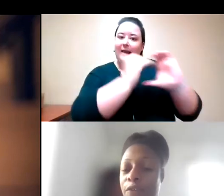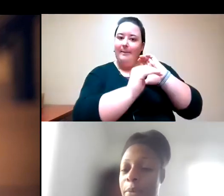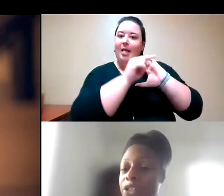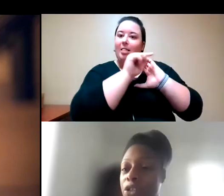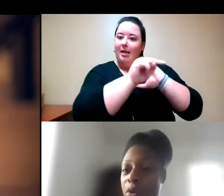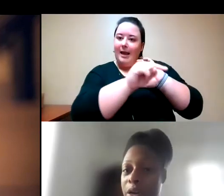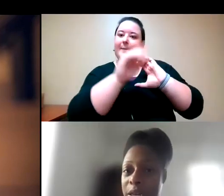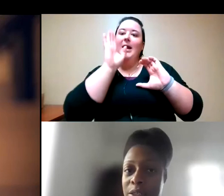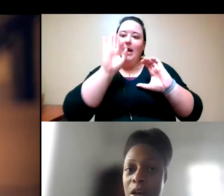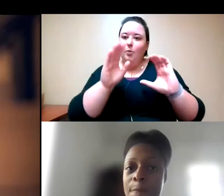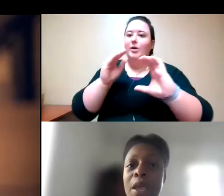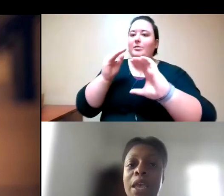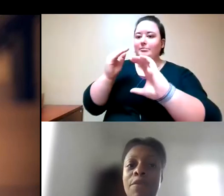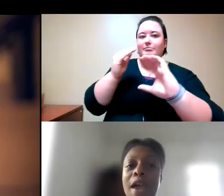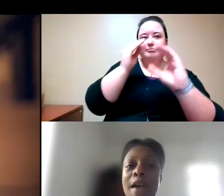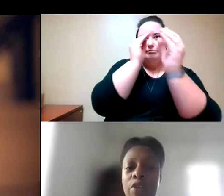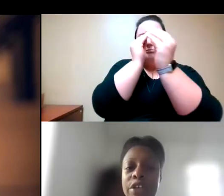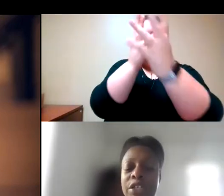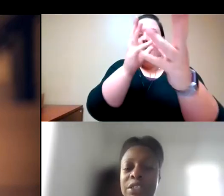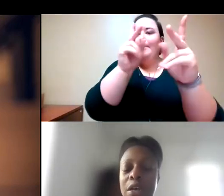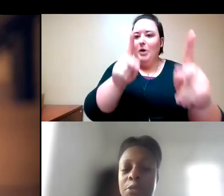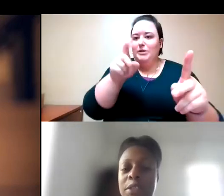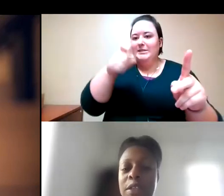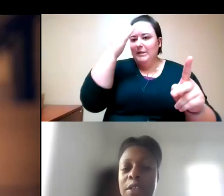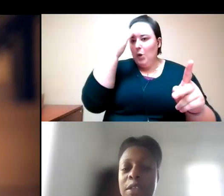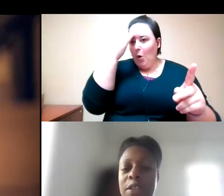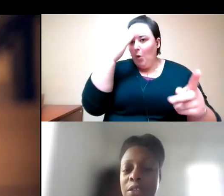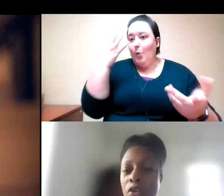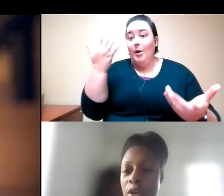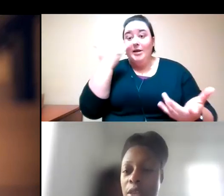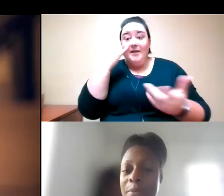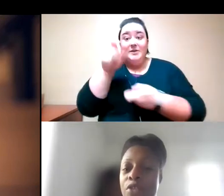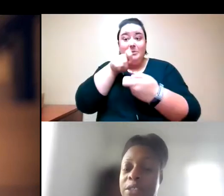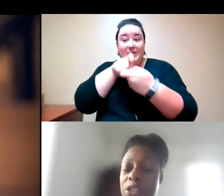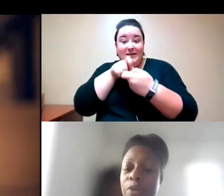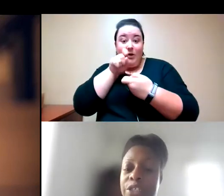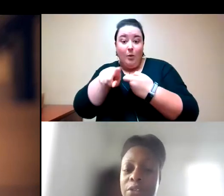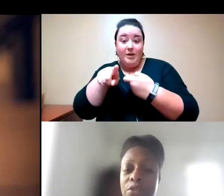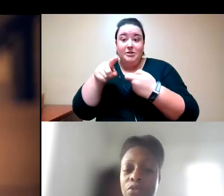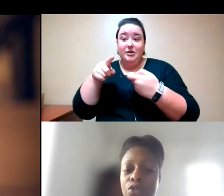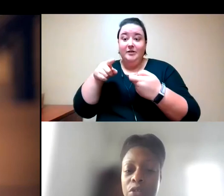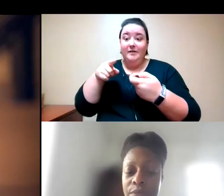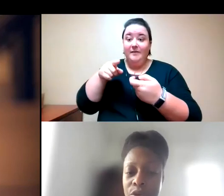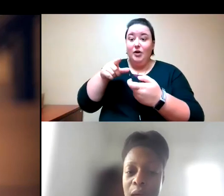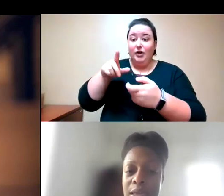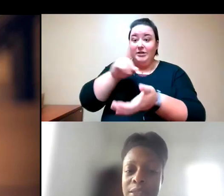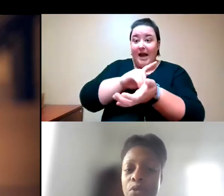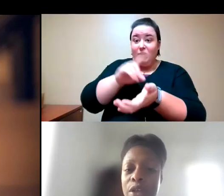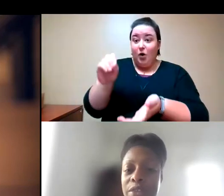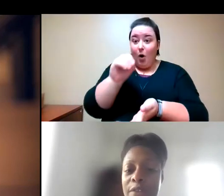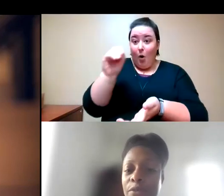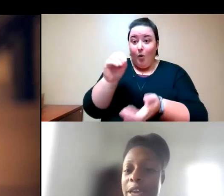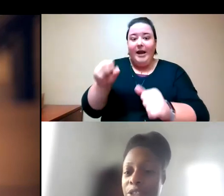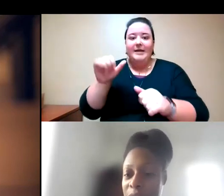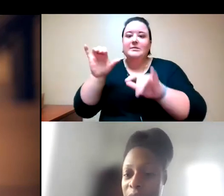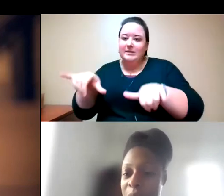get the information to where it needs to go. If you have questions specifically for Dr. Okunlami, you can still reach out to Joseph Uhas and we'll get